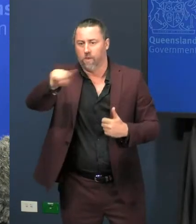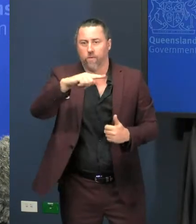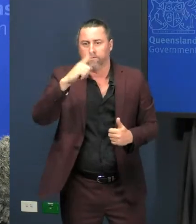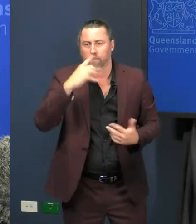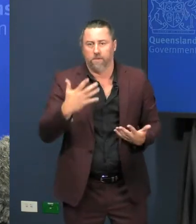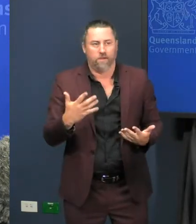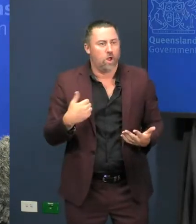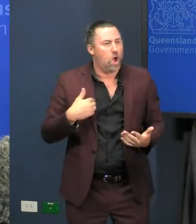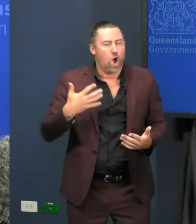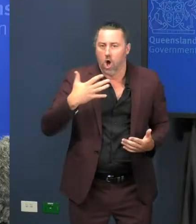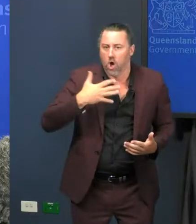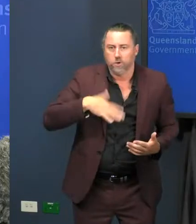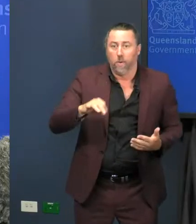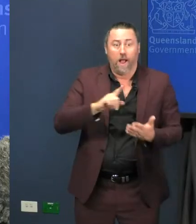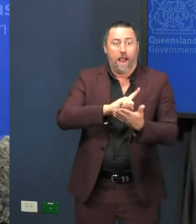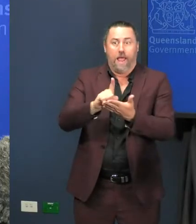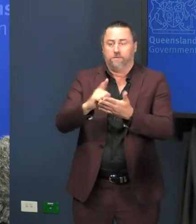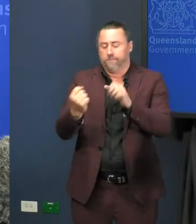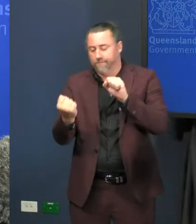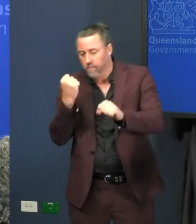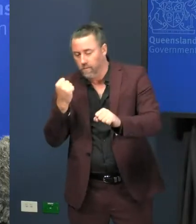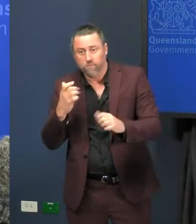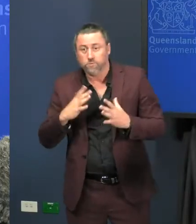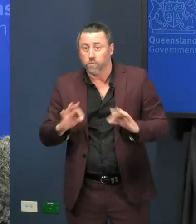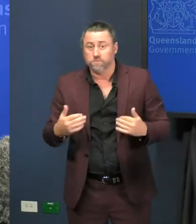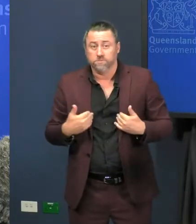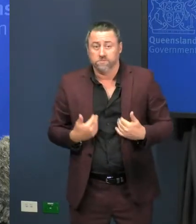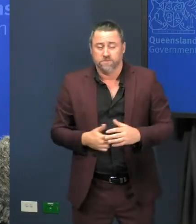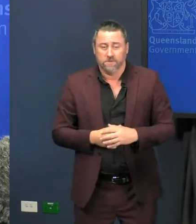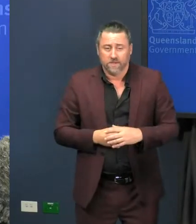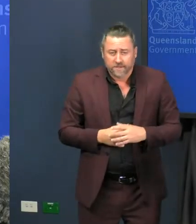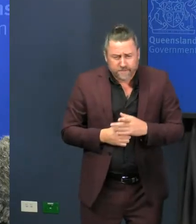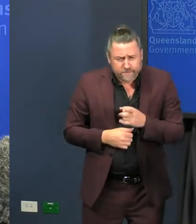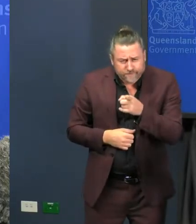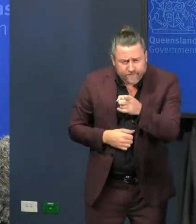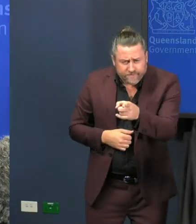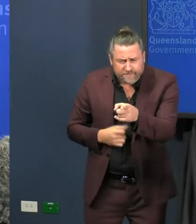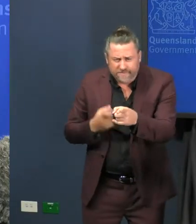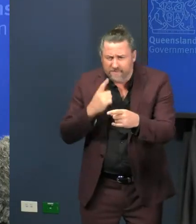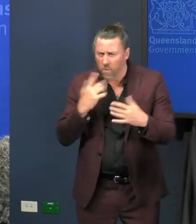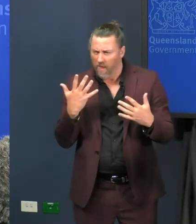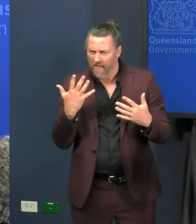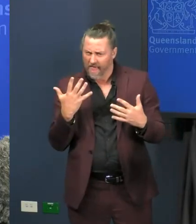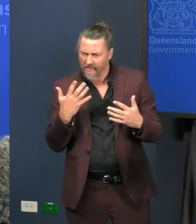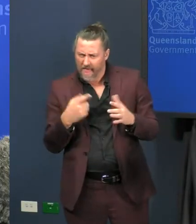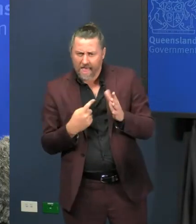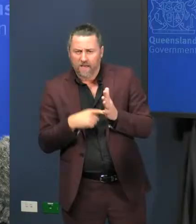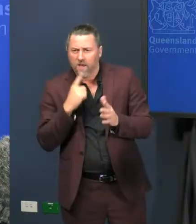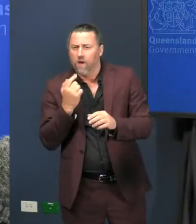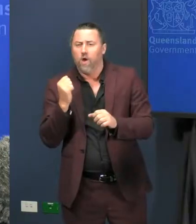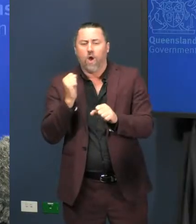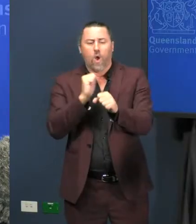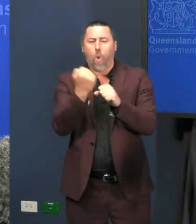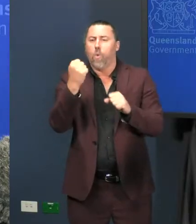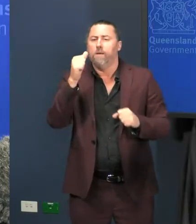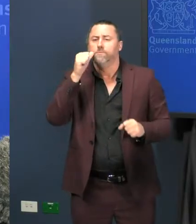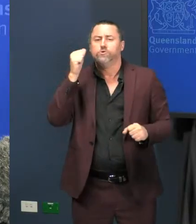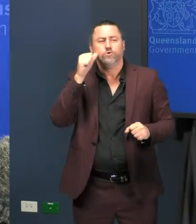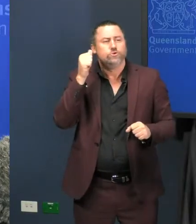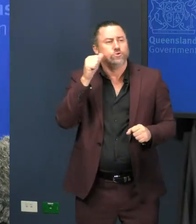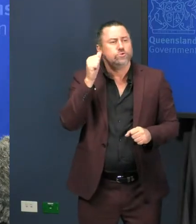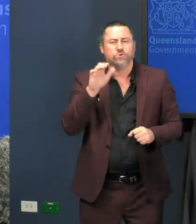as in the most fulsome way it can. Are there particular areas of concern? You mentioned sort of Golden Beach, and we've seen